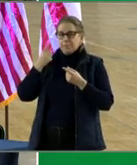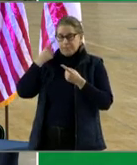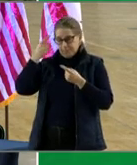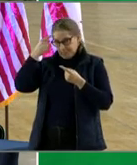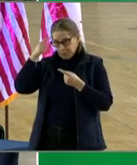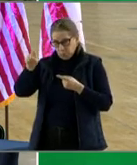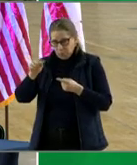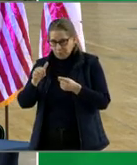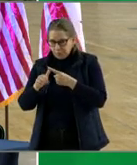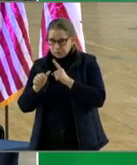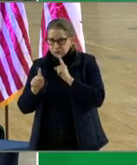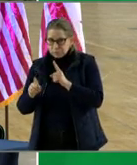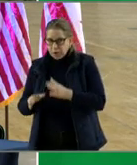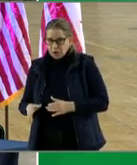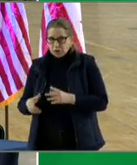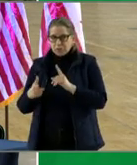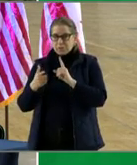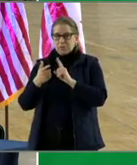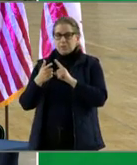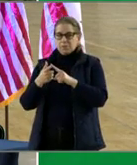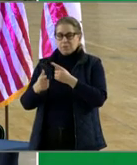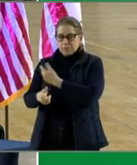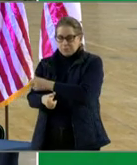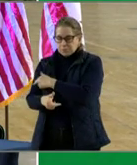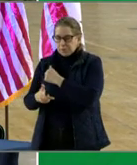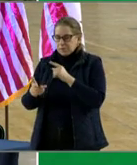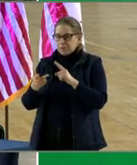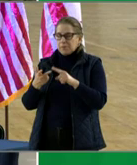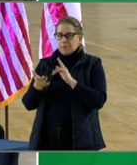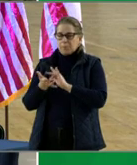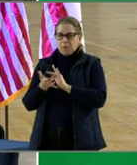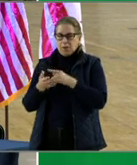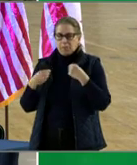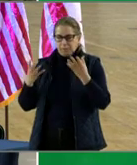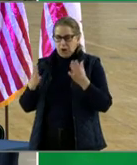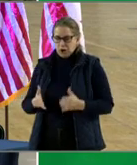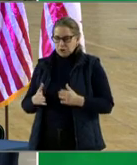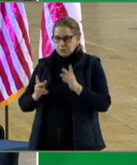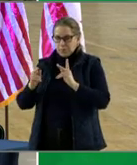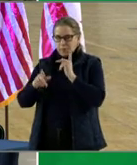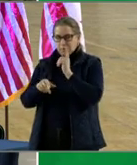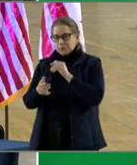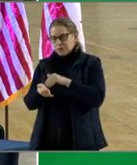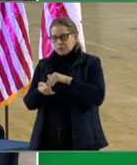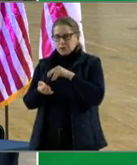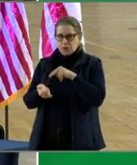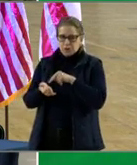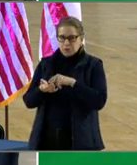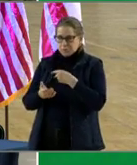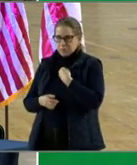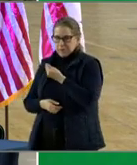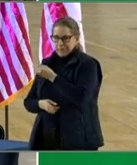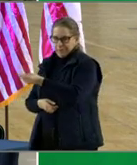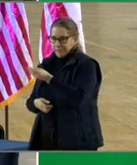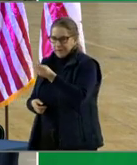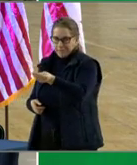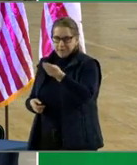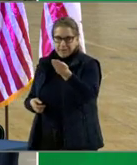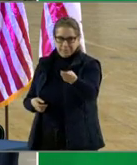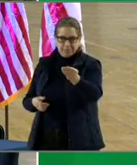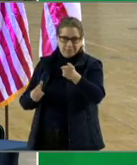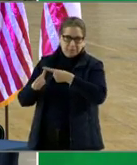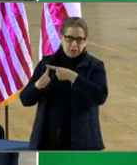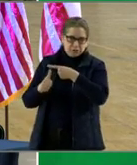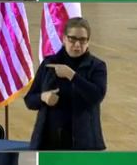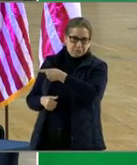hospital, other medical providers need. I'm happy to have my team kind of model what it would look like to